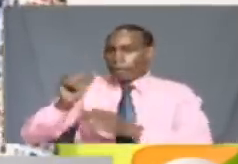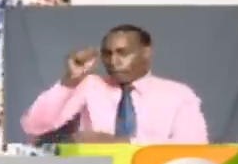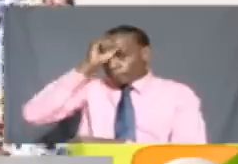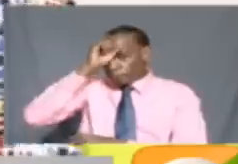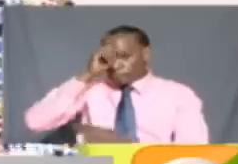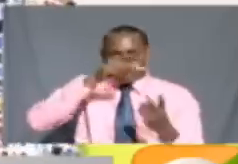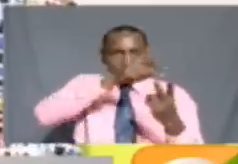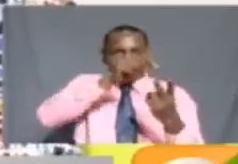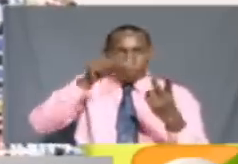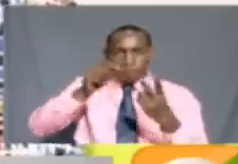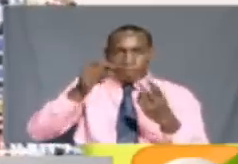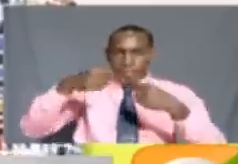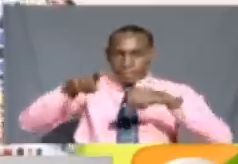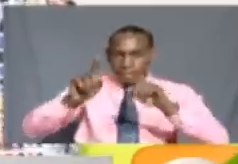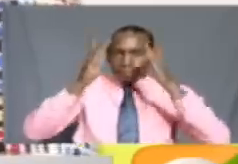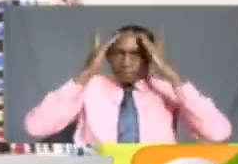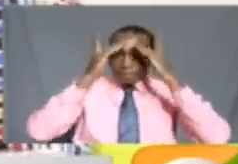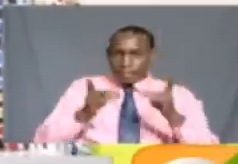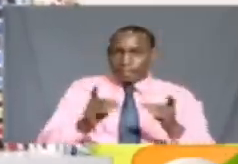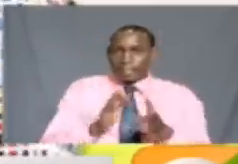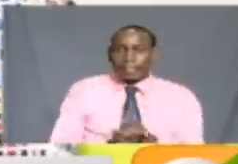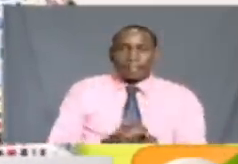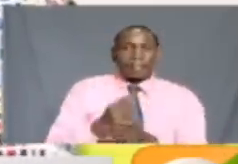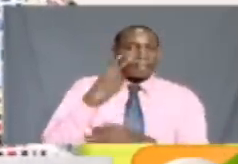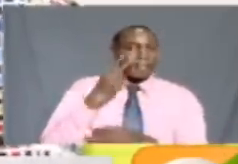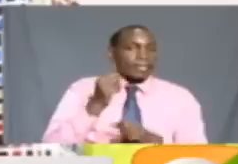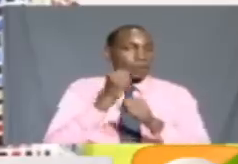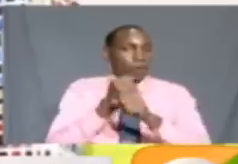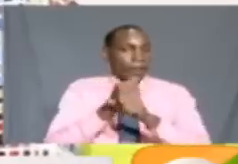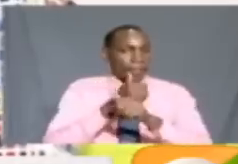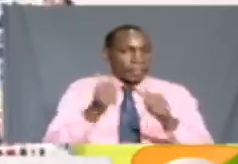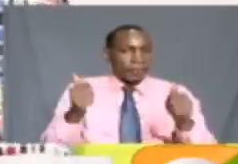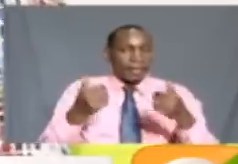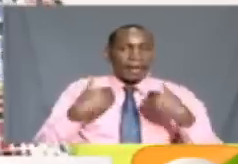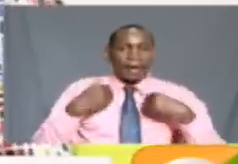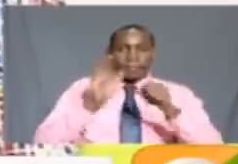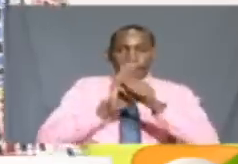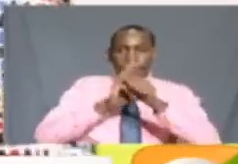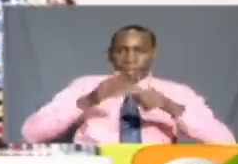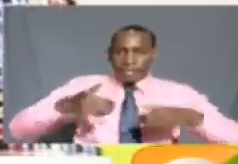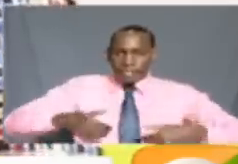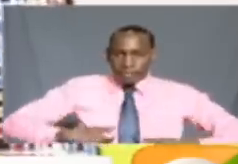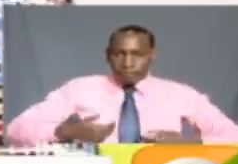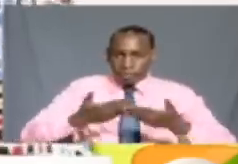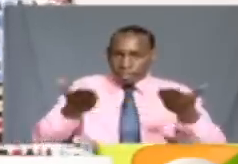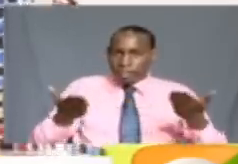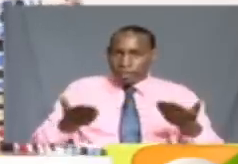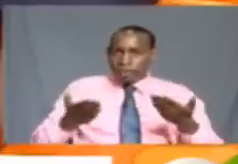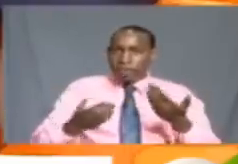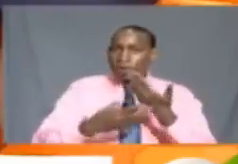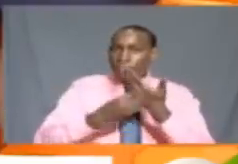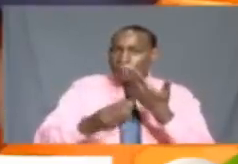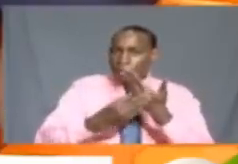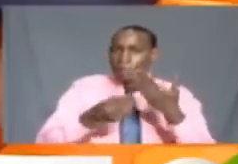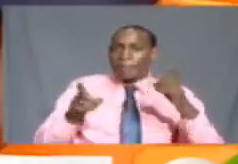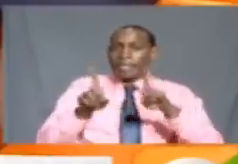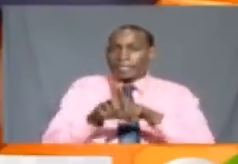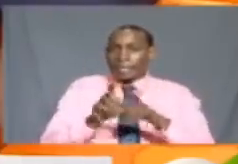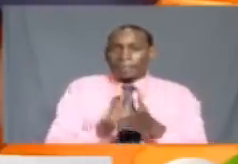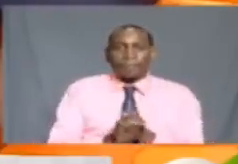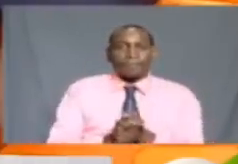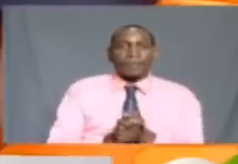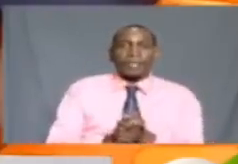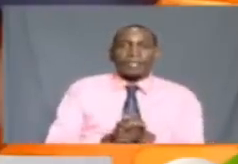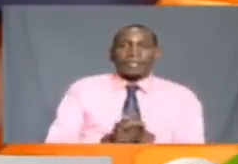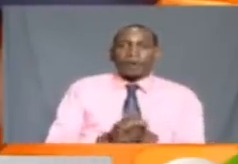option. We allow them to make the choice. And so, and we have seen it working. And we have got a lot of young people who are doing that. Yeah. I think, so just to